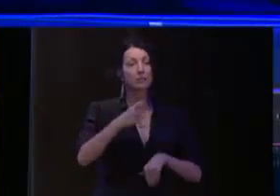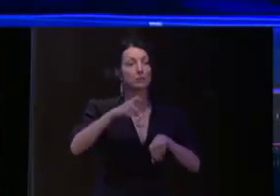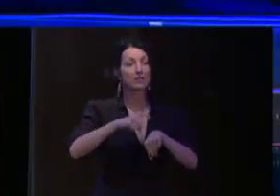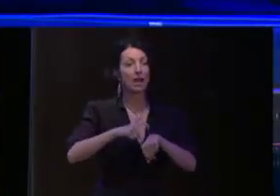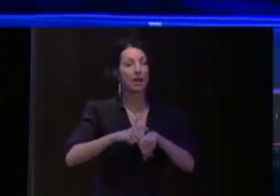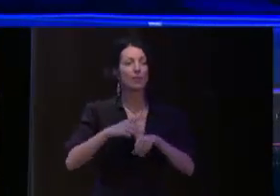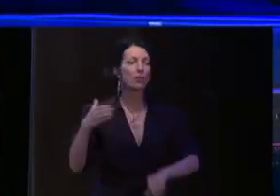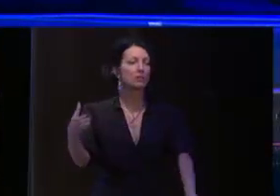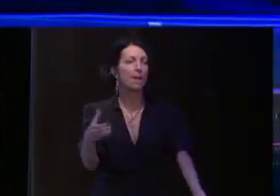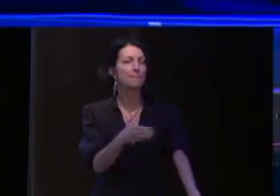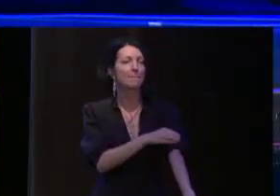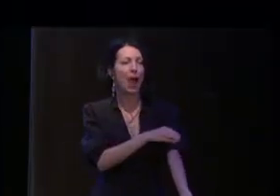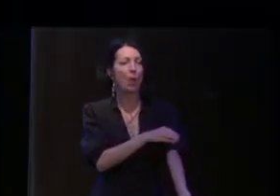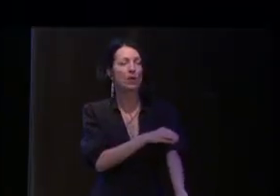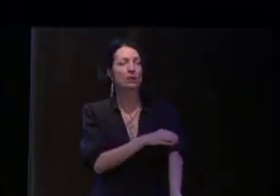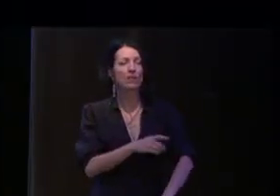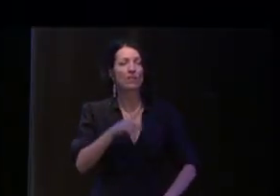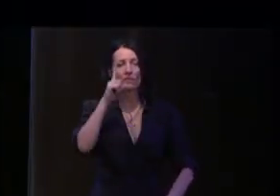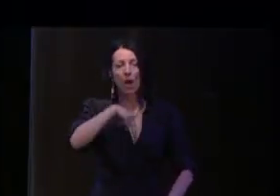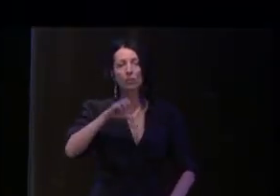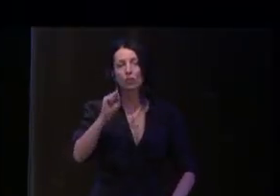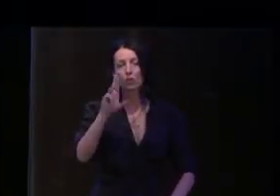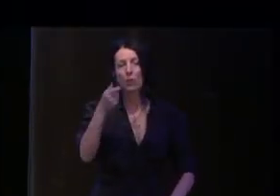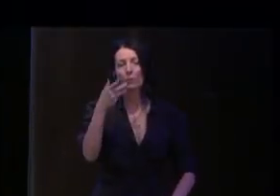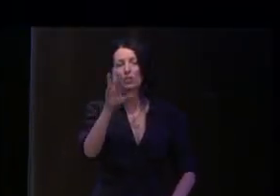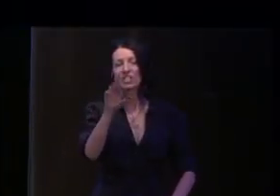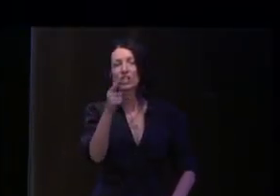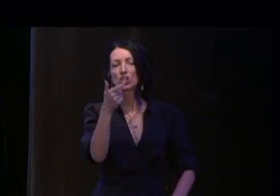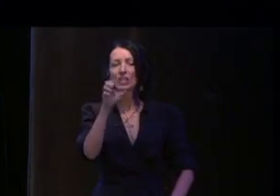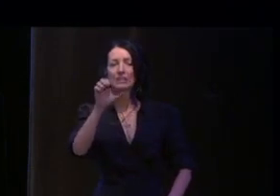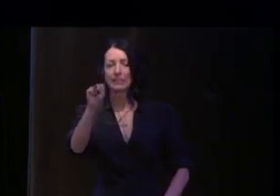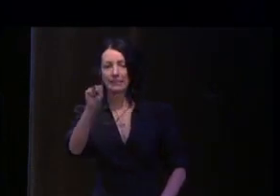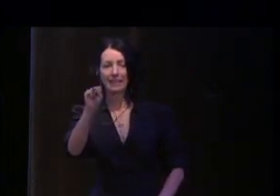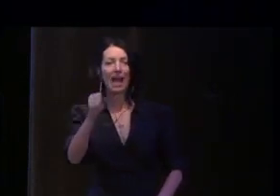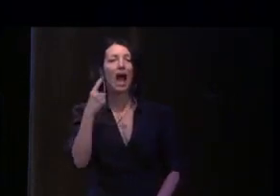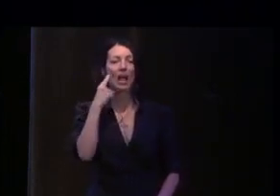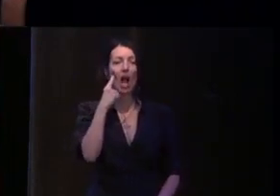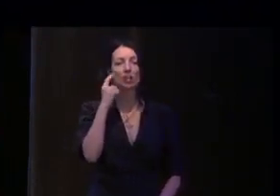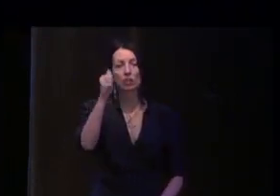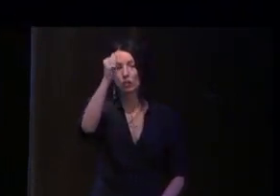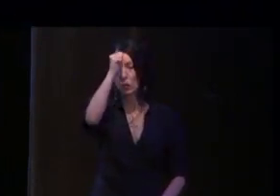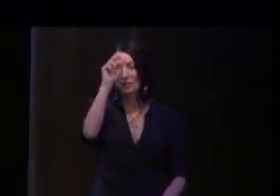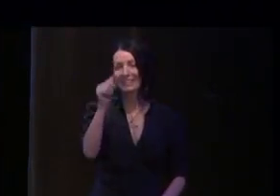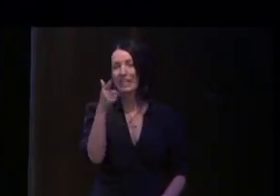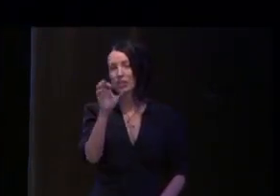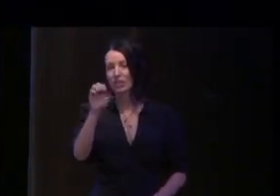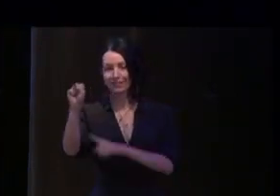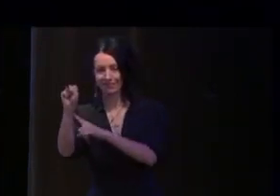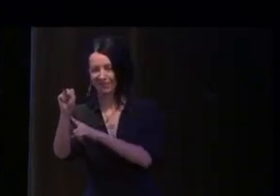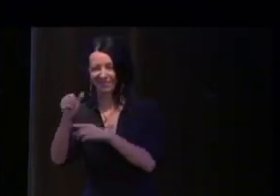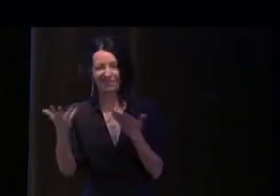powerful superstitious thought. I call it superstitious. A superstitious thought that used to say things